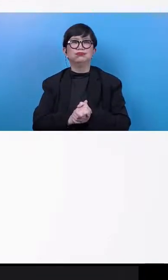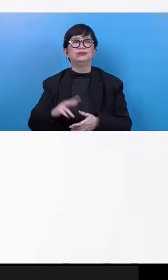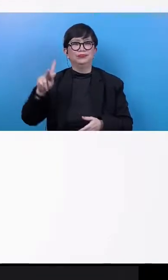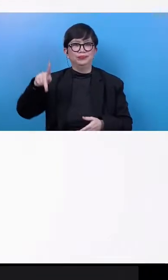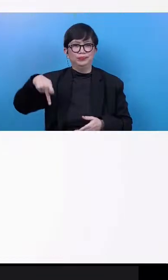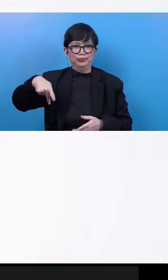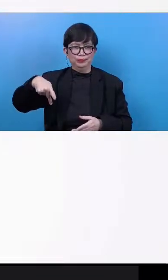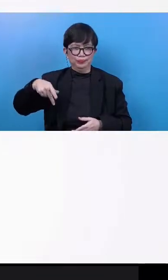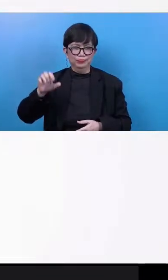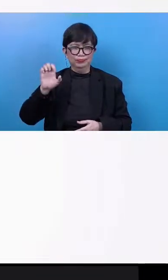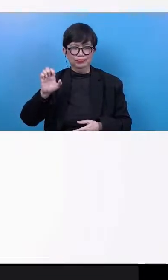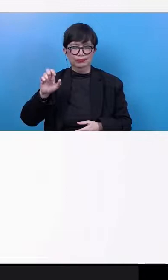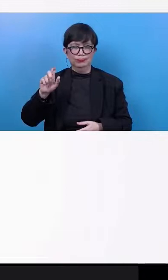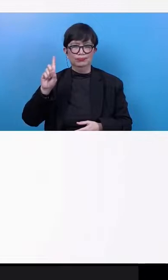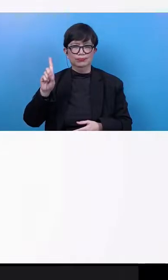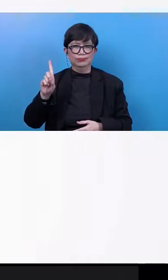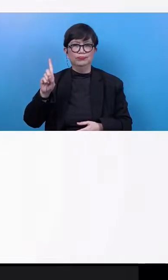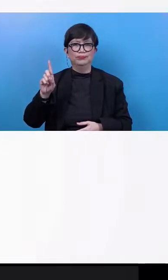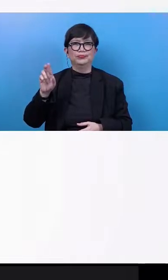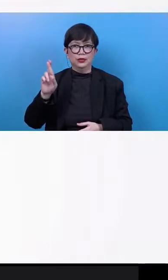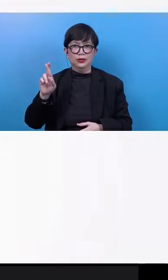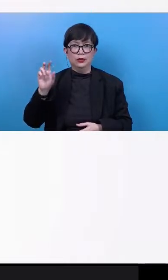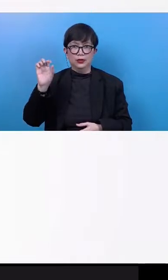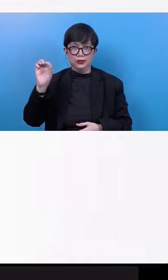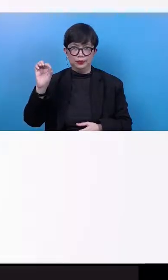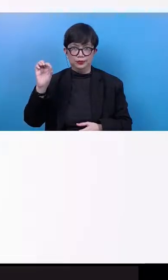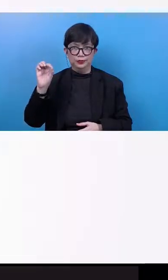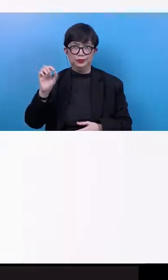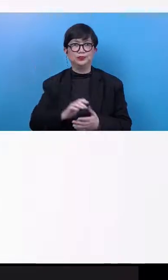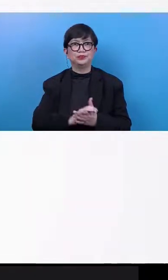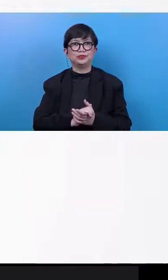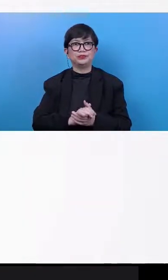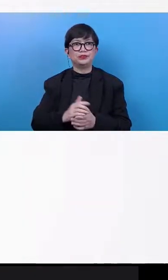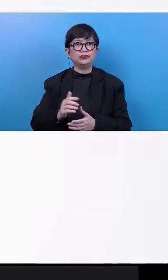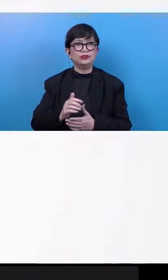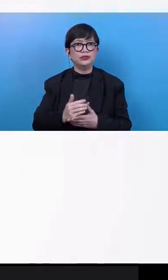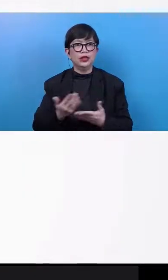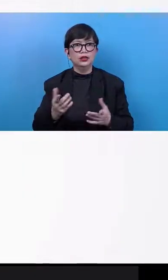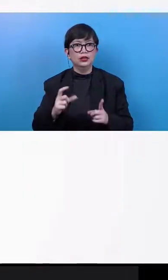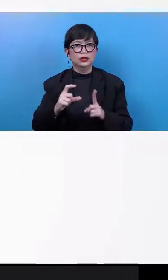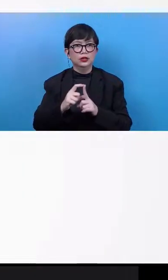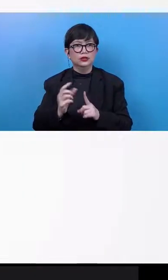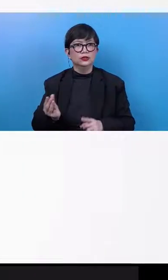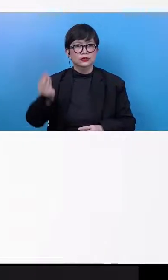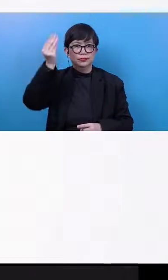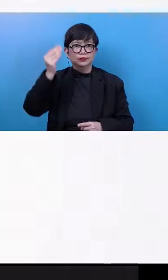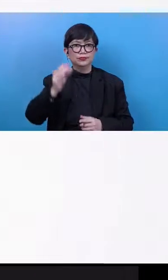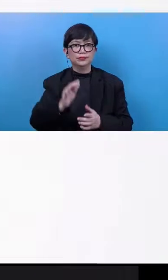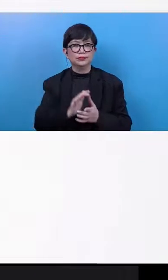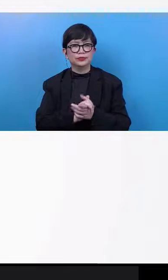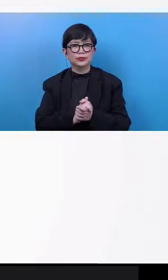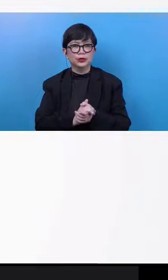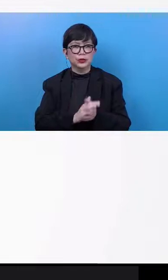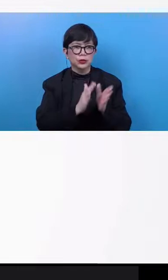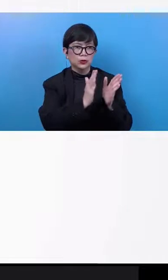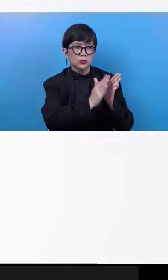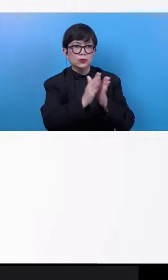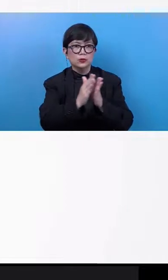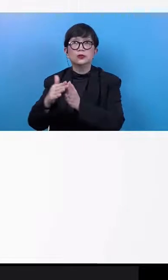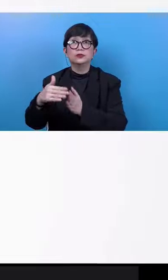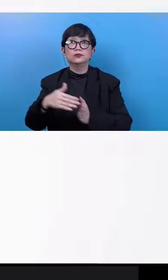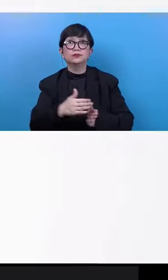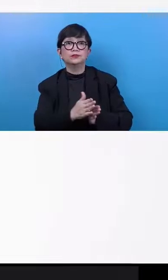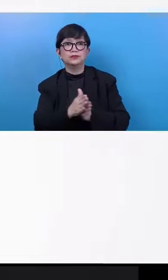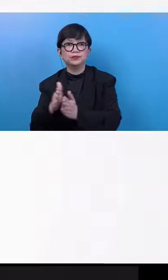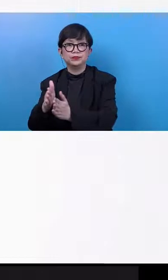an economist and physicist by training with a PhD in public policy. Pedro went on to become the Chief Economist in